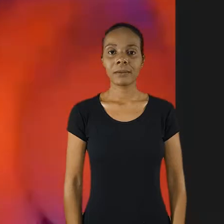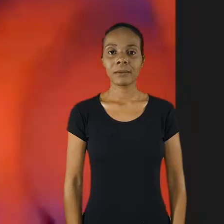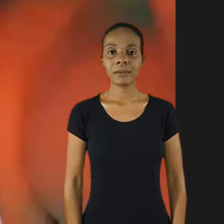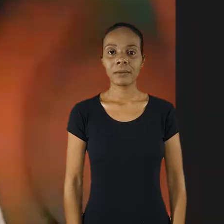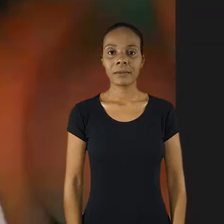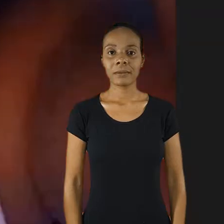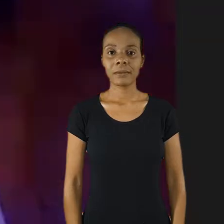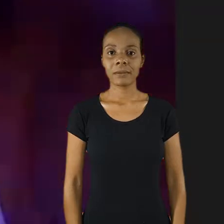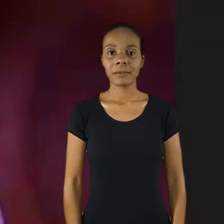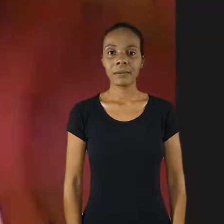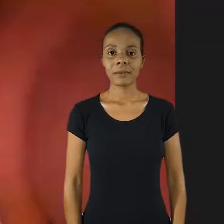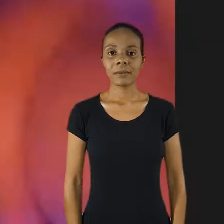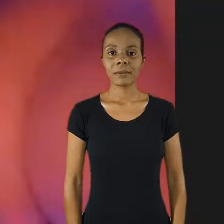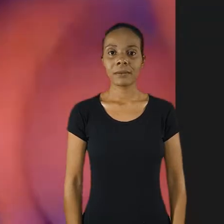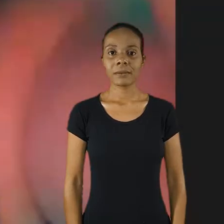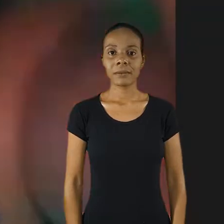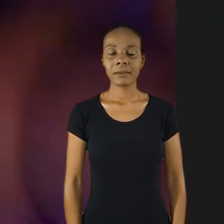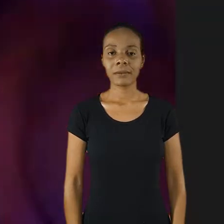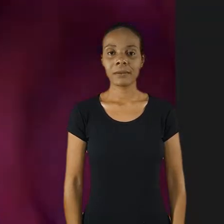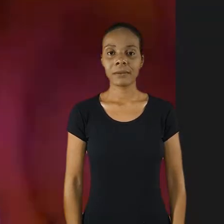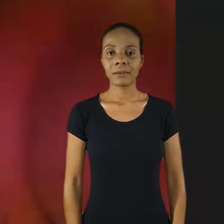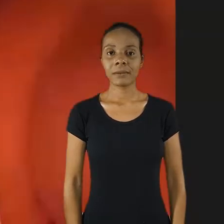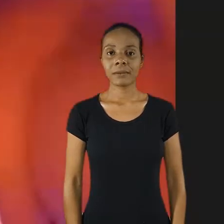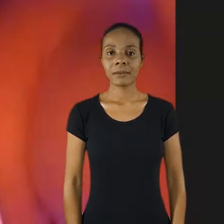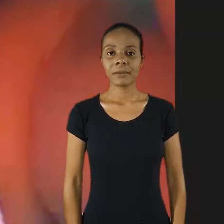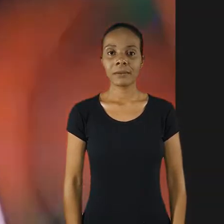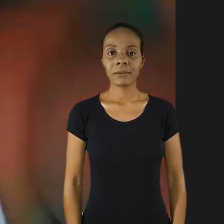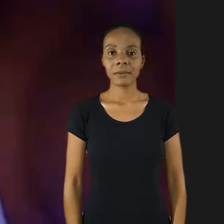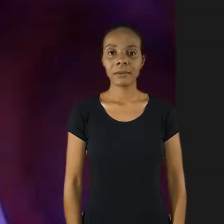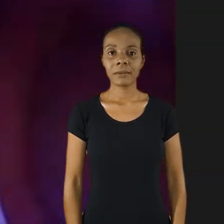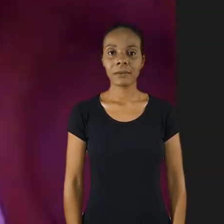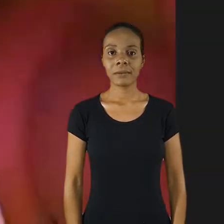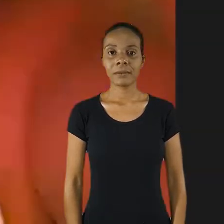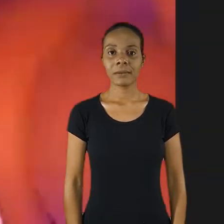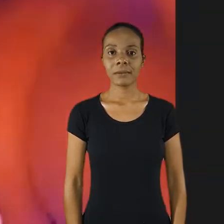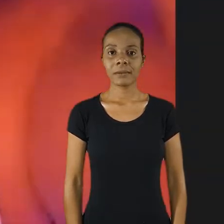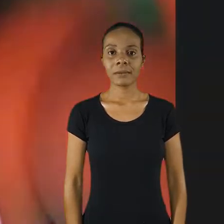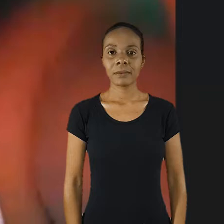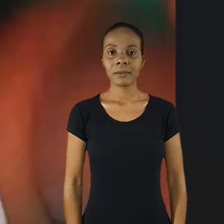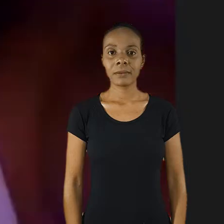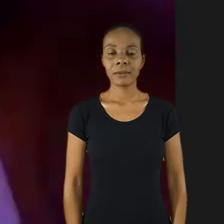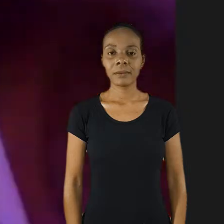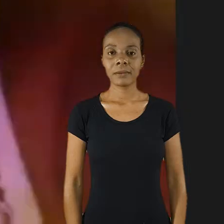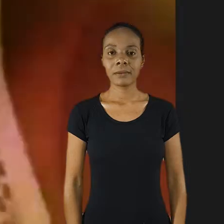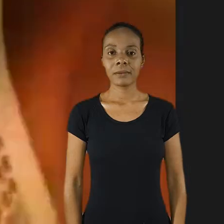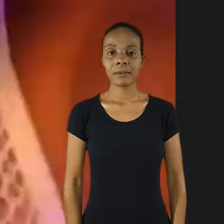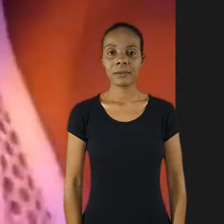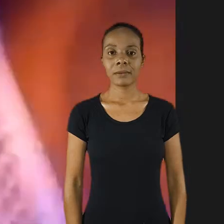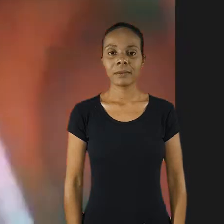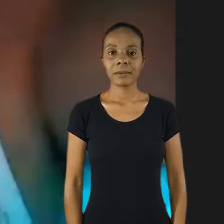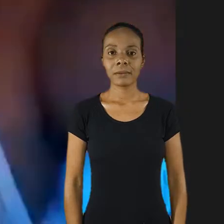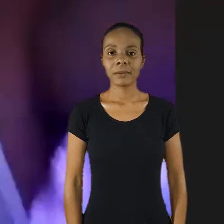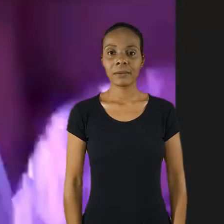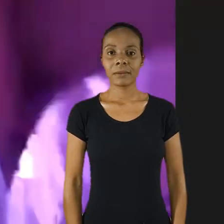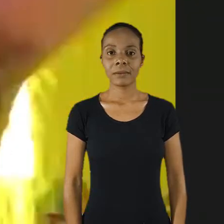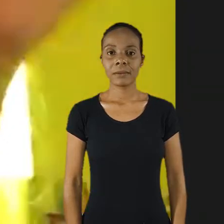a cologne and candy lotion. Like a slumber body. Sheets all on the floor just